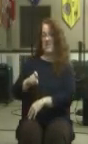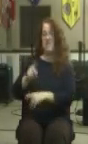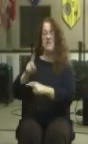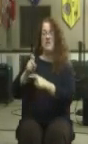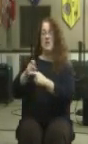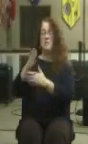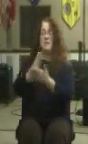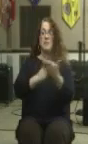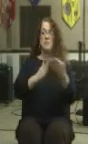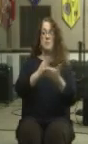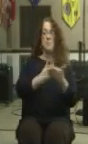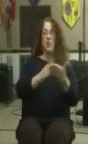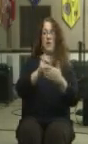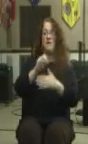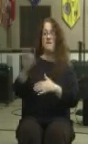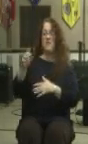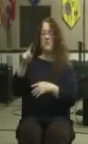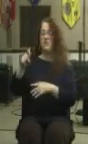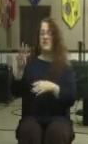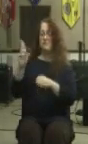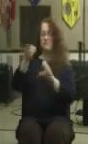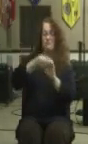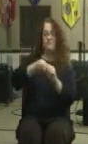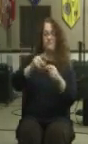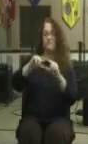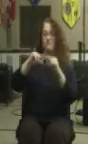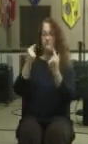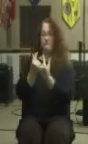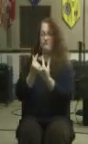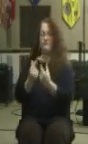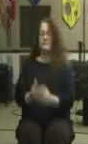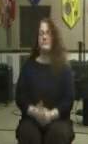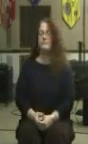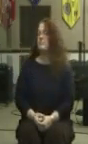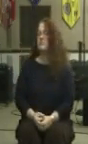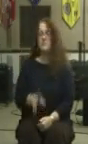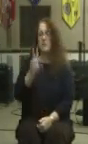that you need to shed all this stuff so you can be part of us.